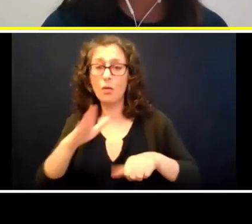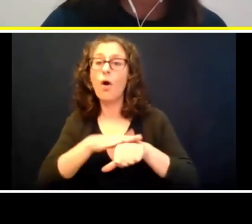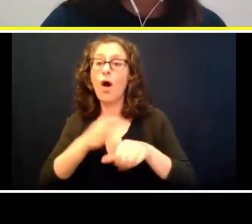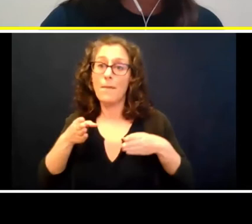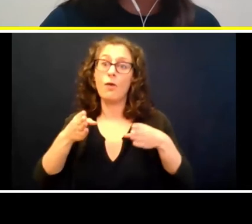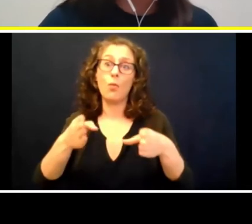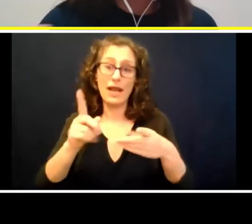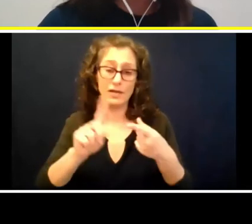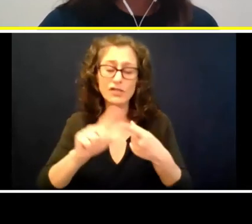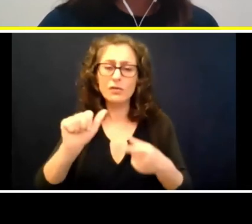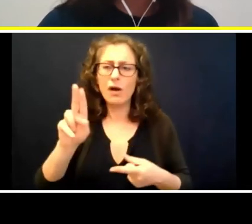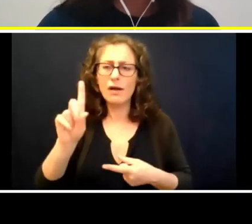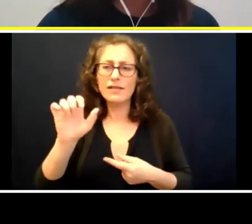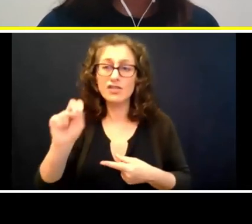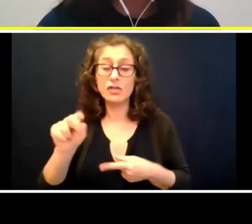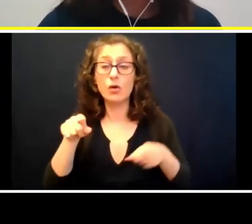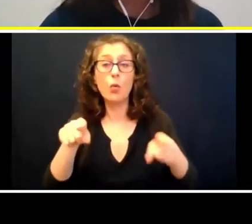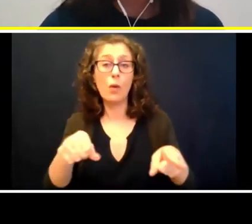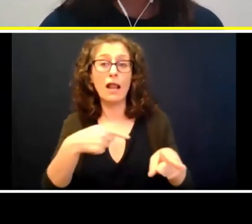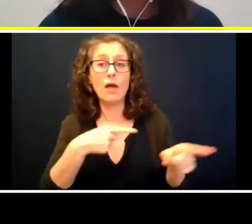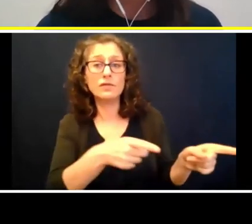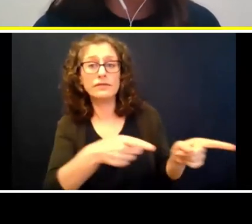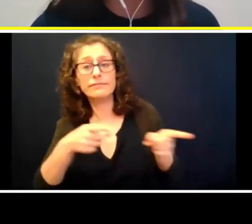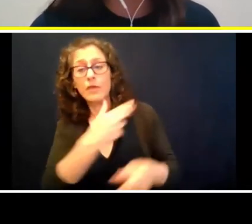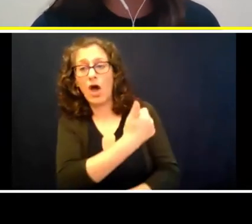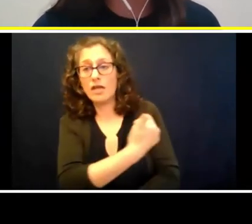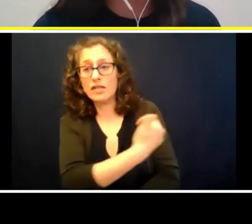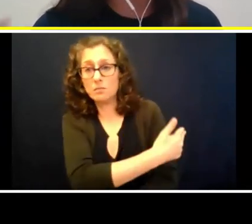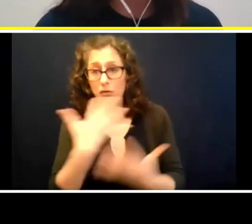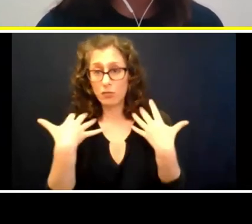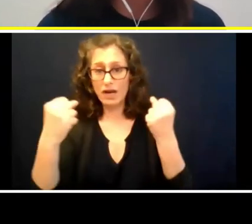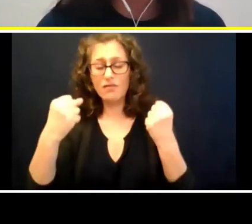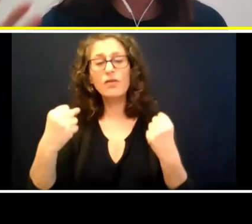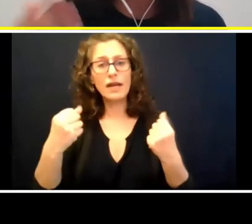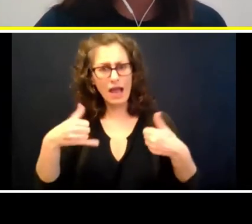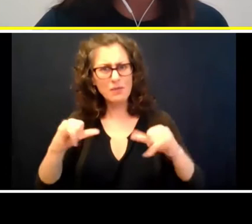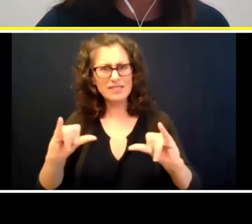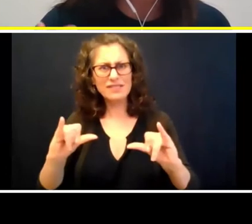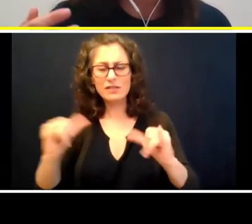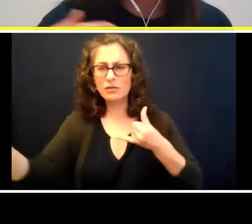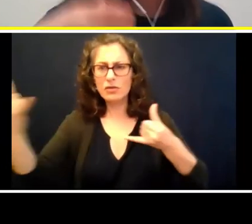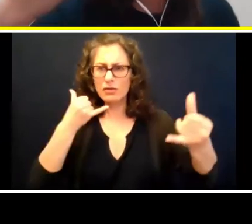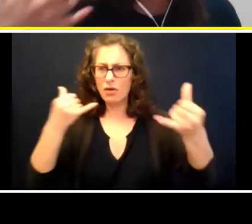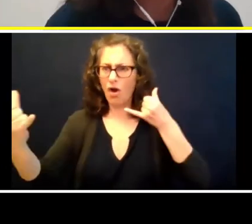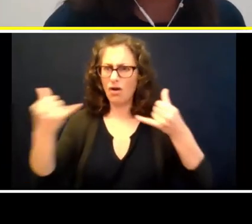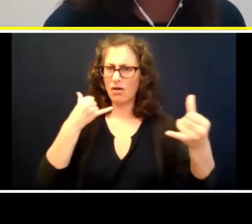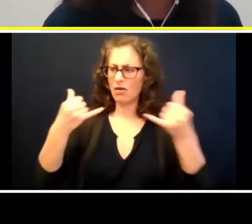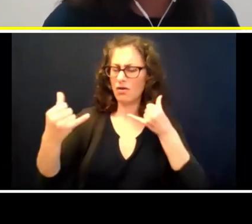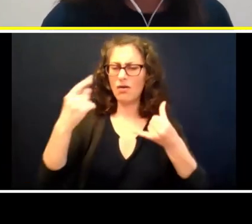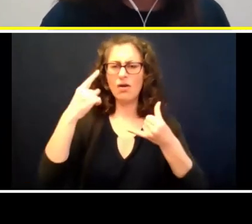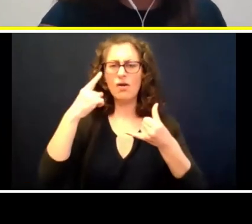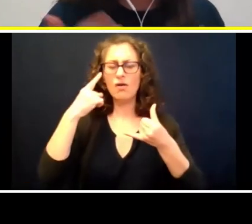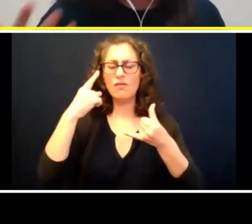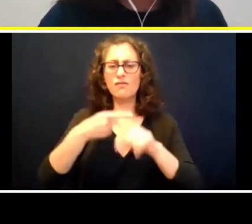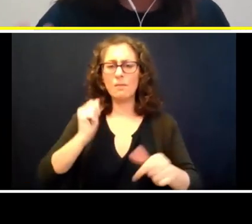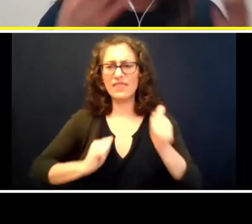audition. And in the hospital, while I was recovering, I was getting calls from theaters, like for callbacks